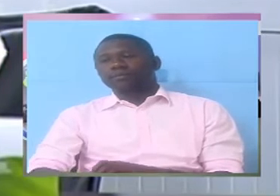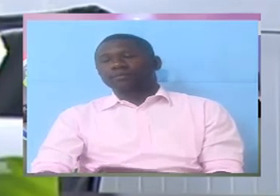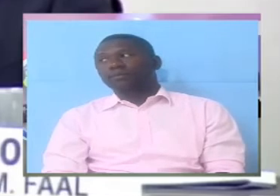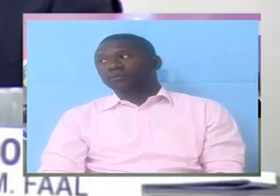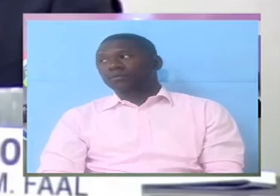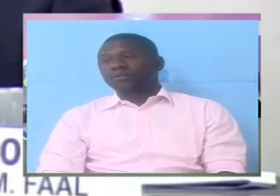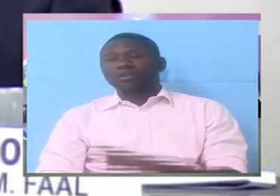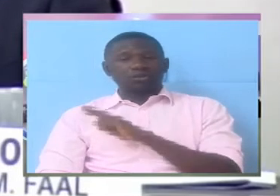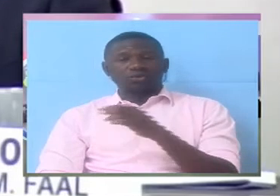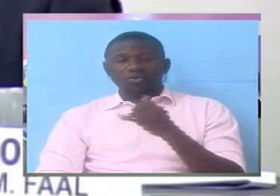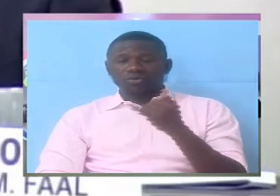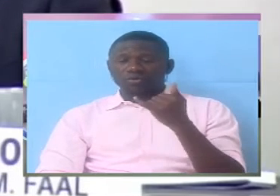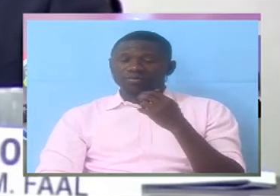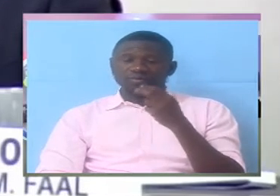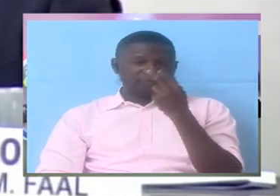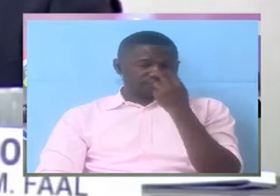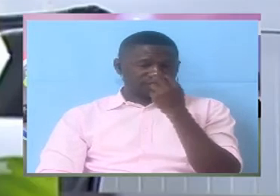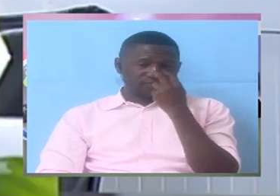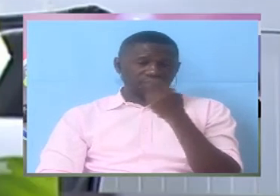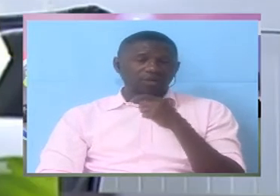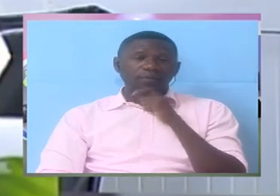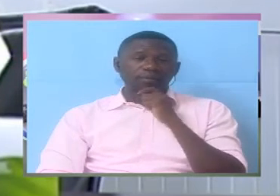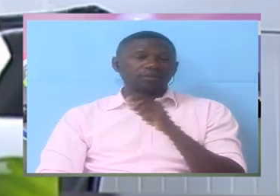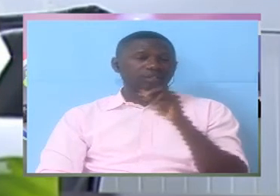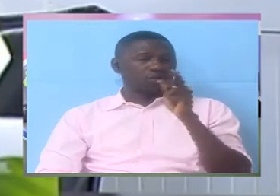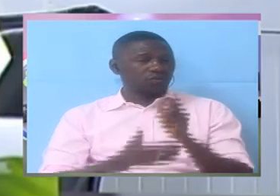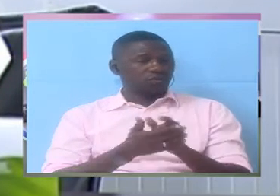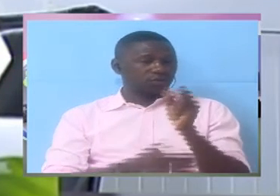It's not funny, Mr. Witness.